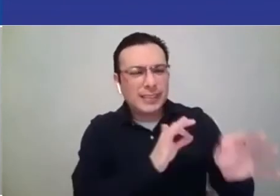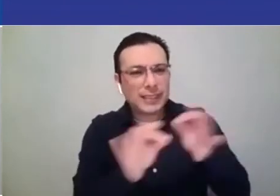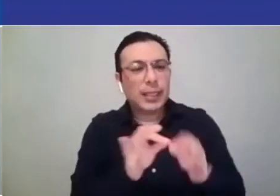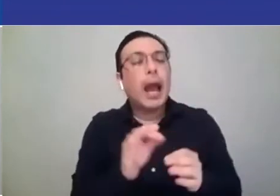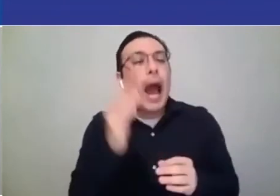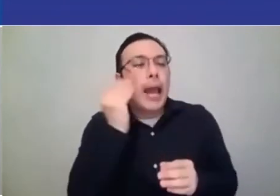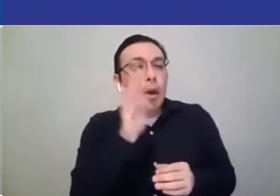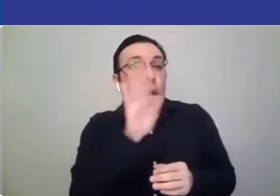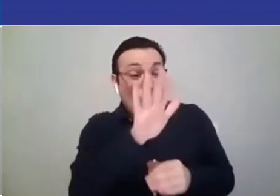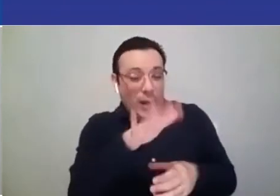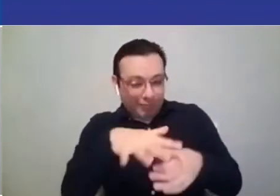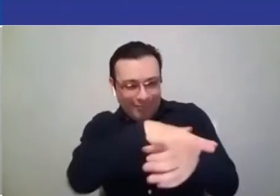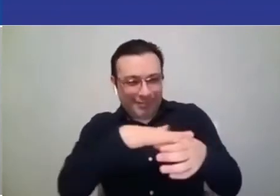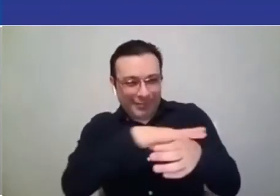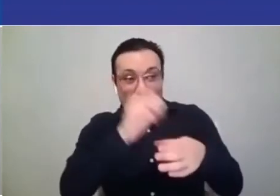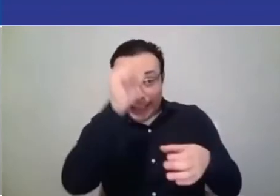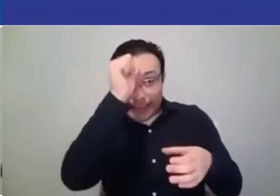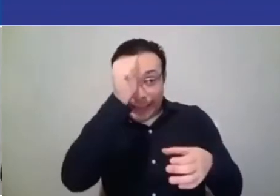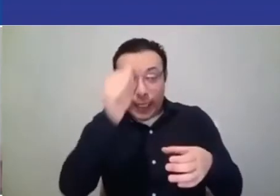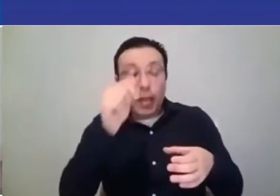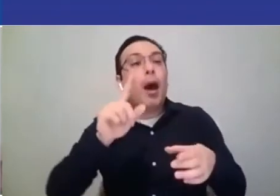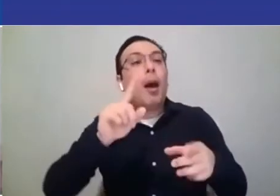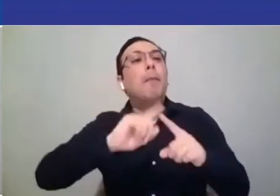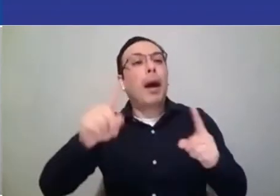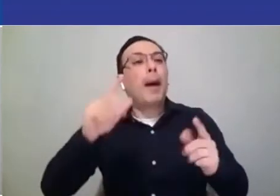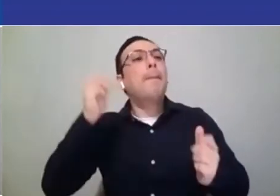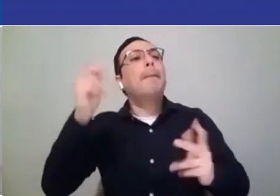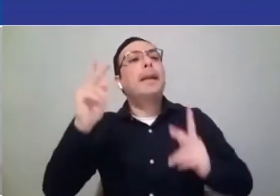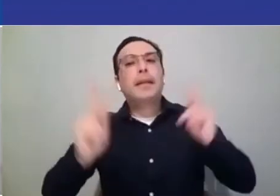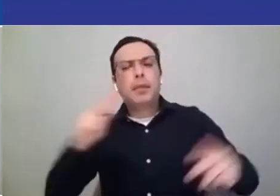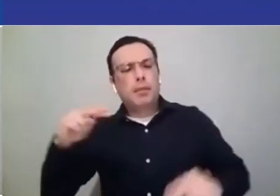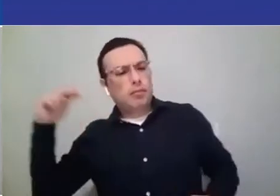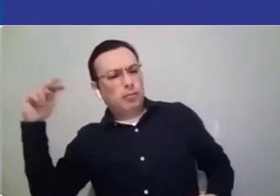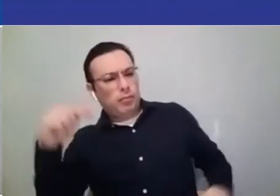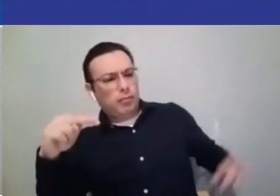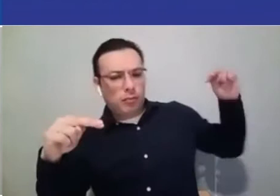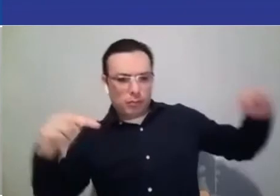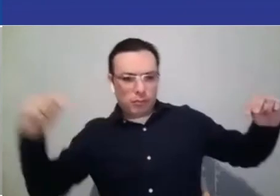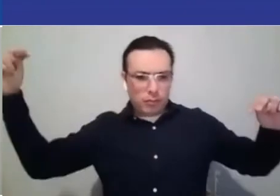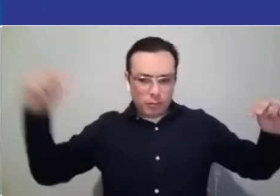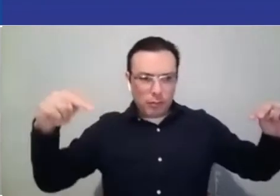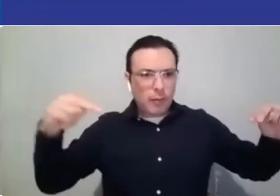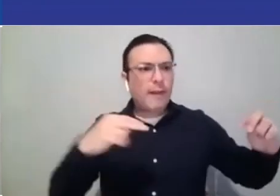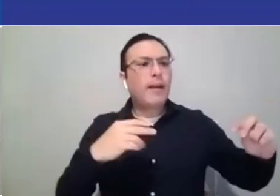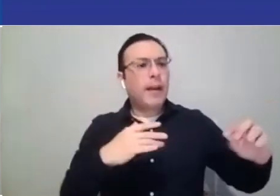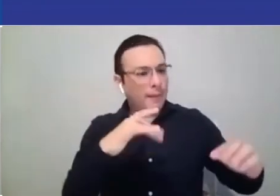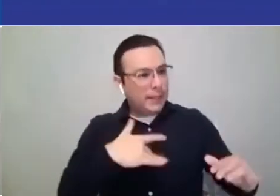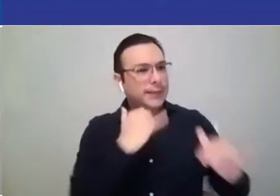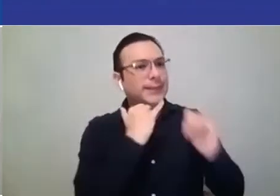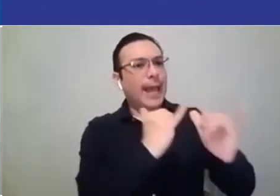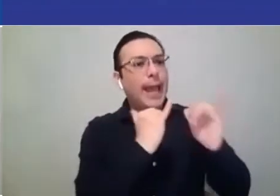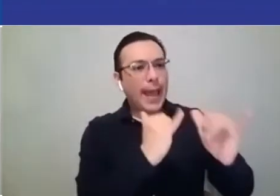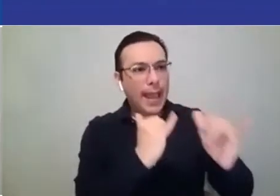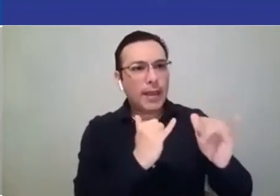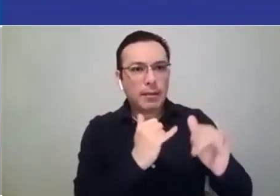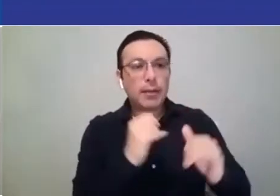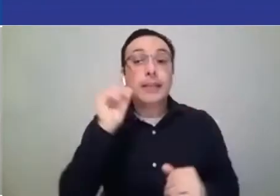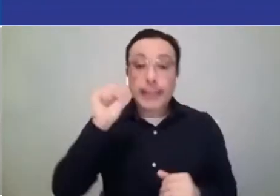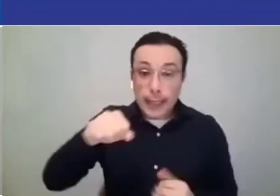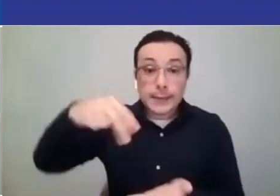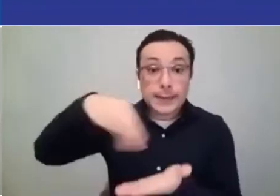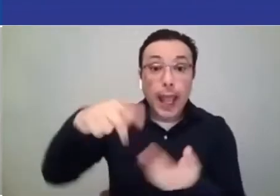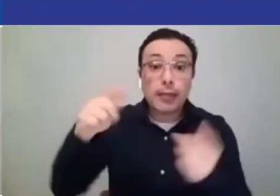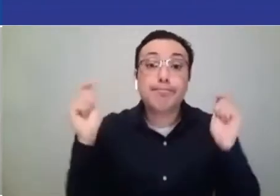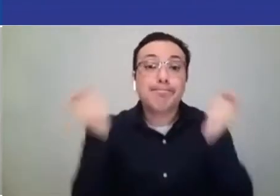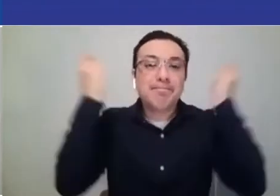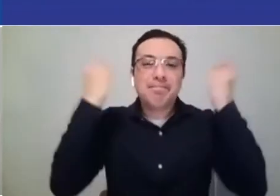part of the globe, thematically, that plays in dances across the